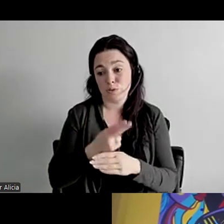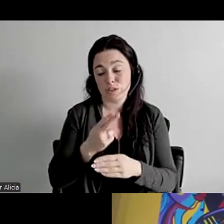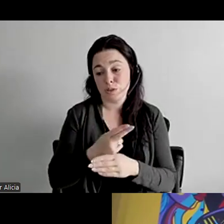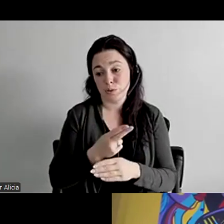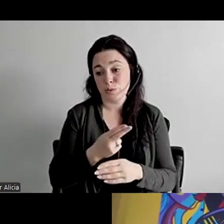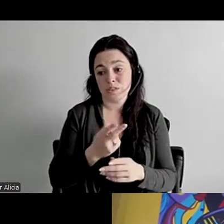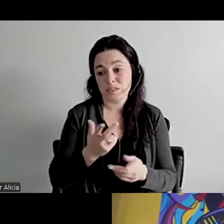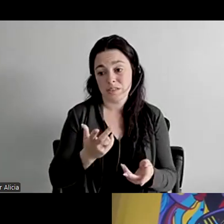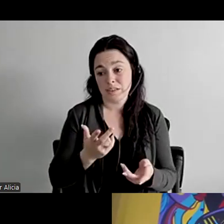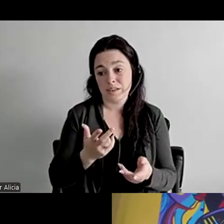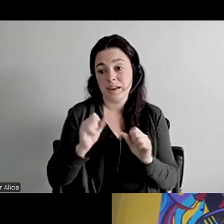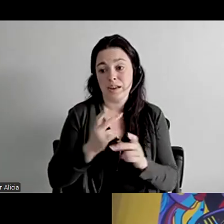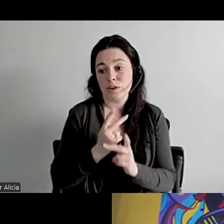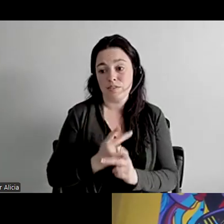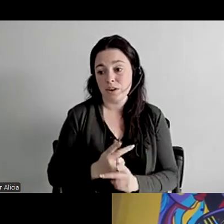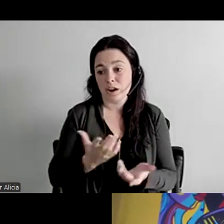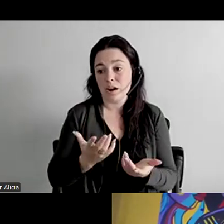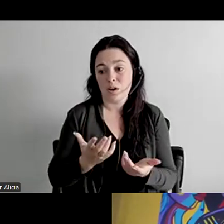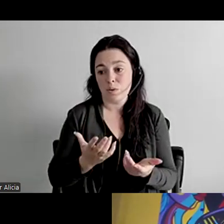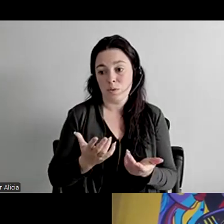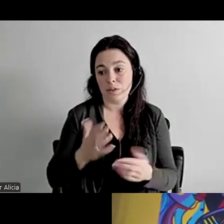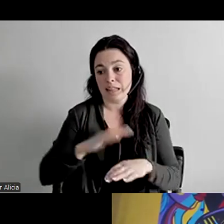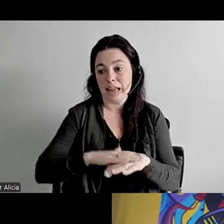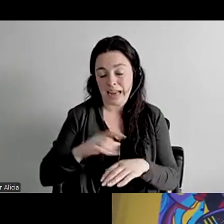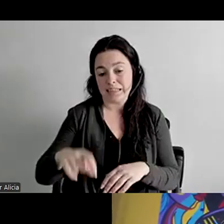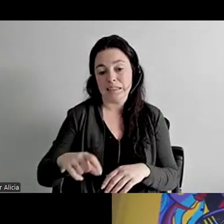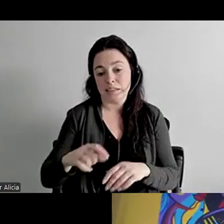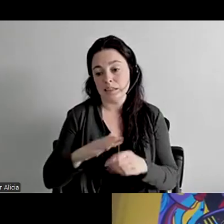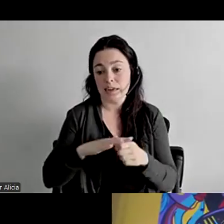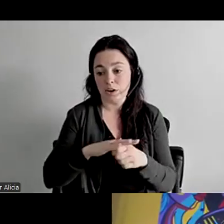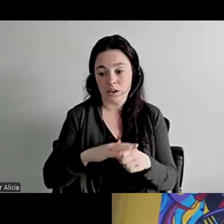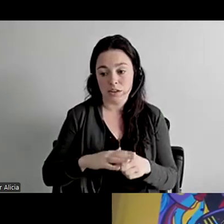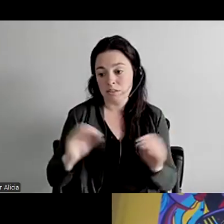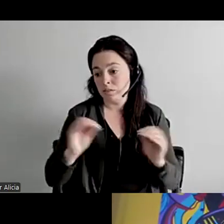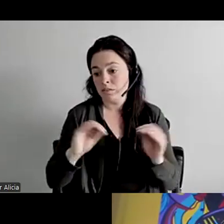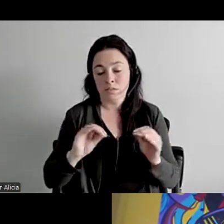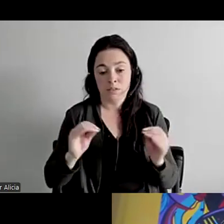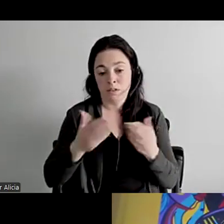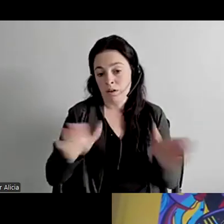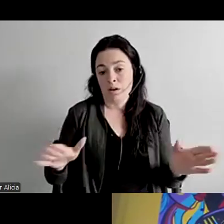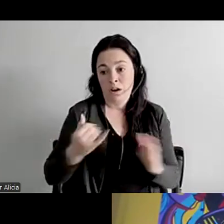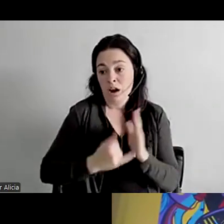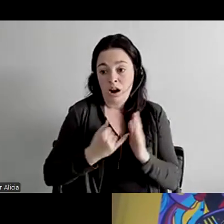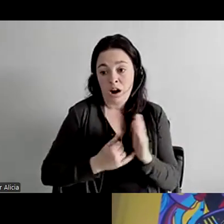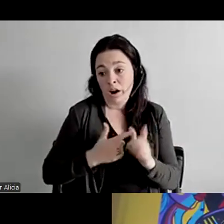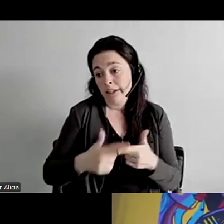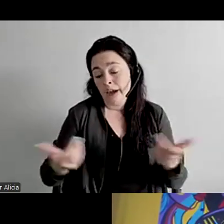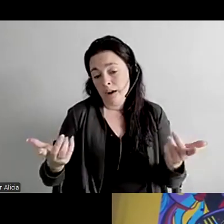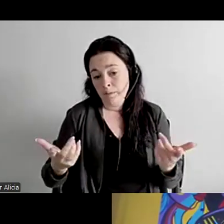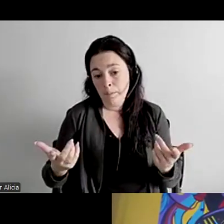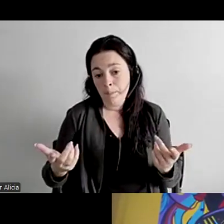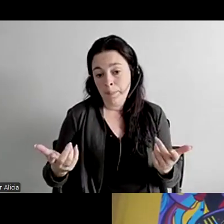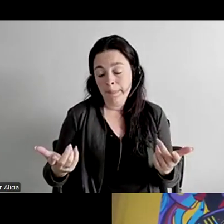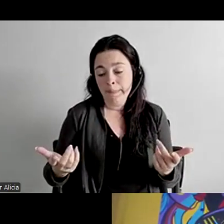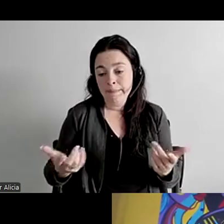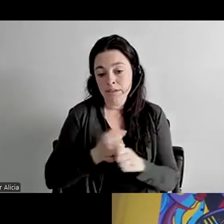figure out the at-need areas where there is no public art. And then it kind of seems to make simple sense